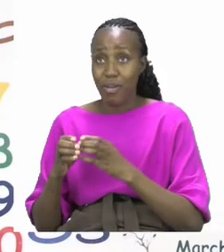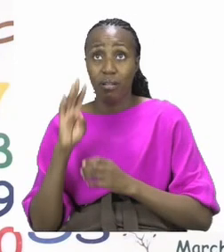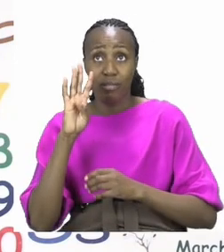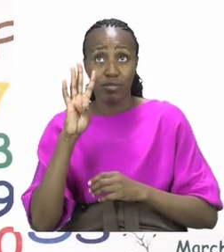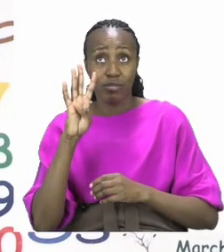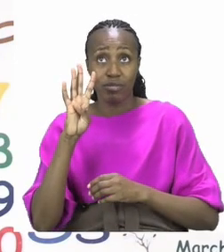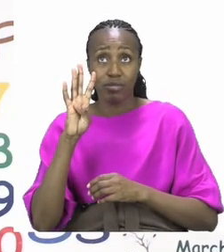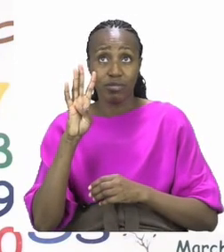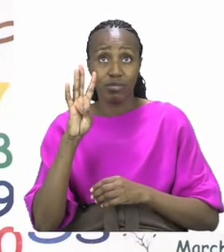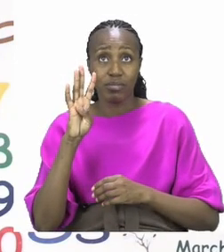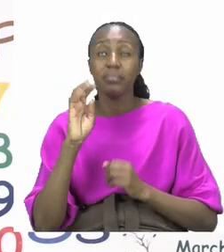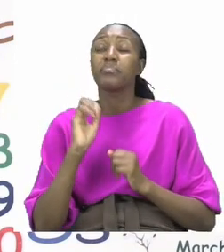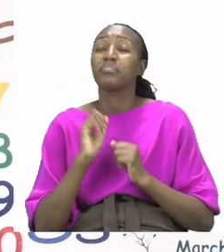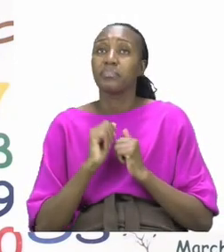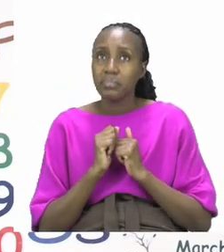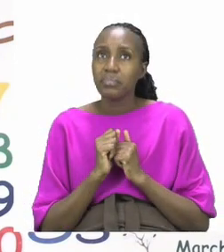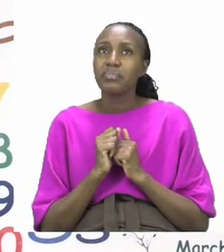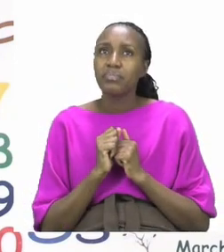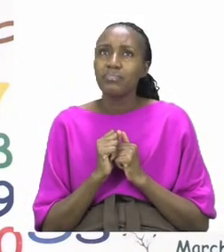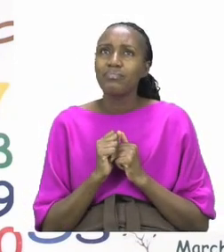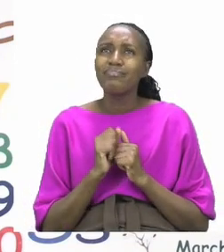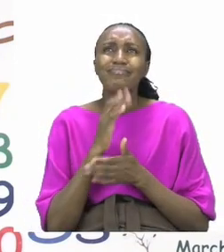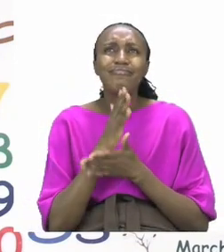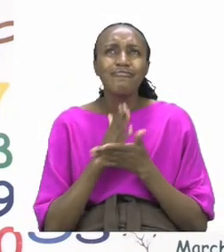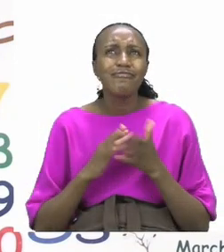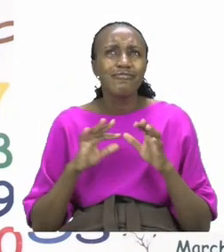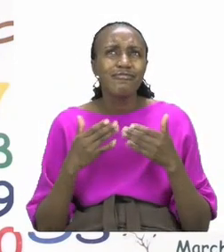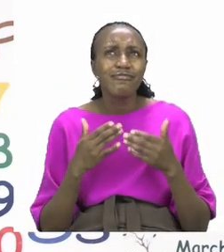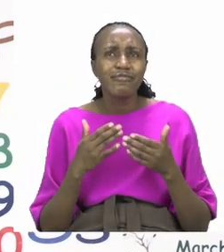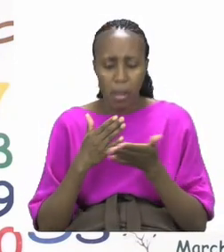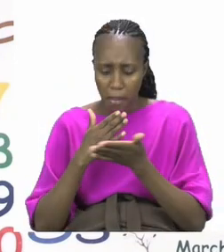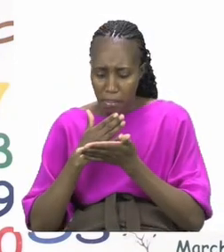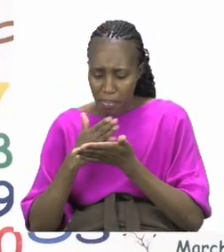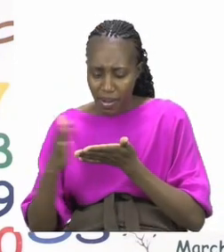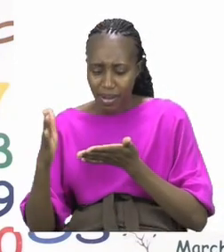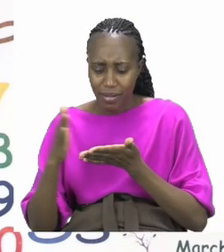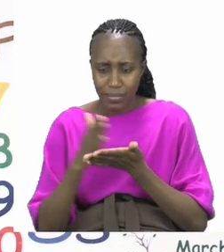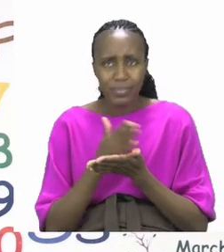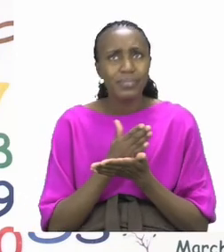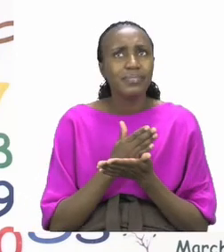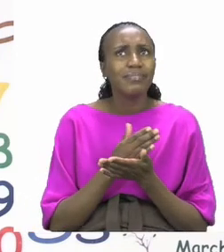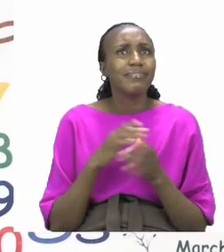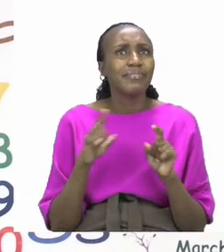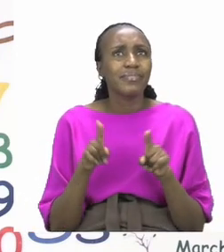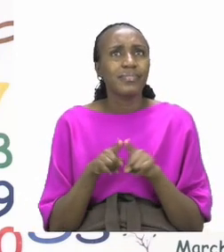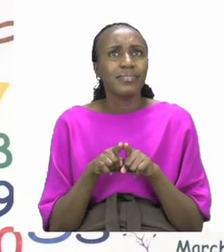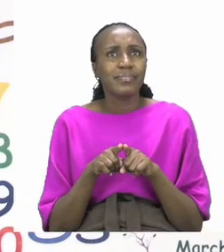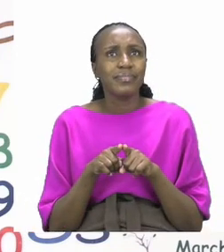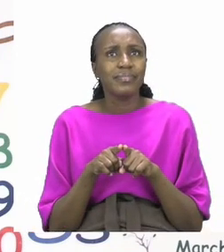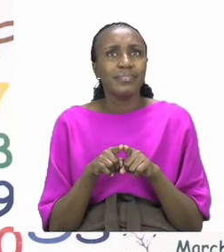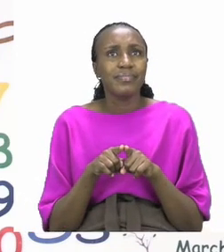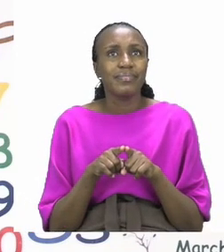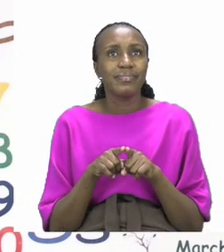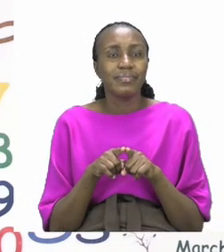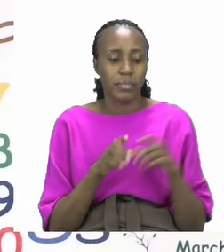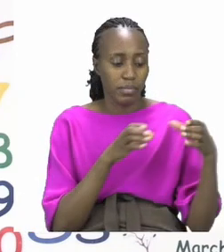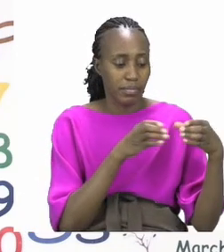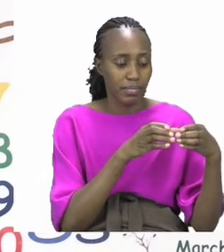4. Now remember, in order to halve, we must share equally between 2 friends.